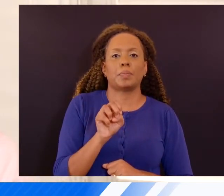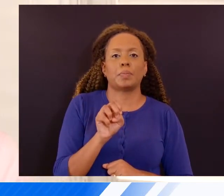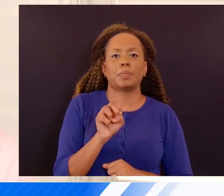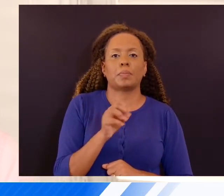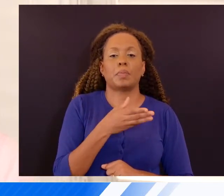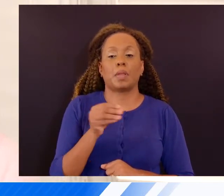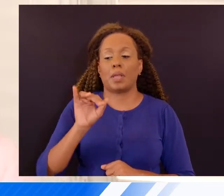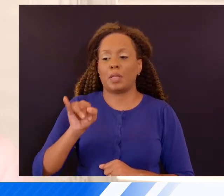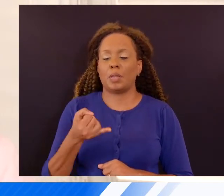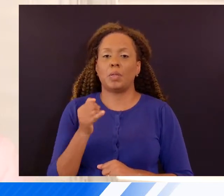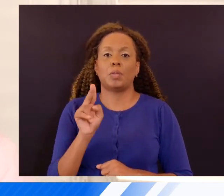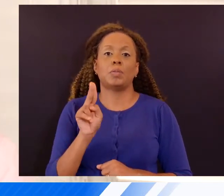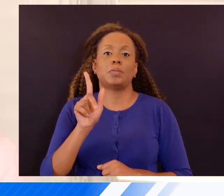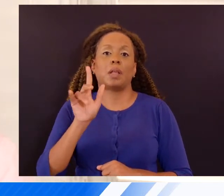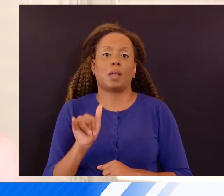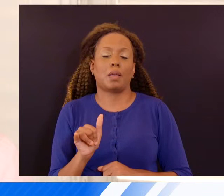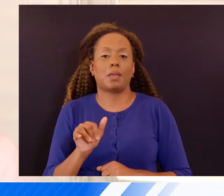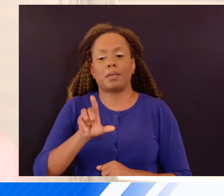2021.